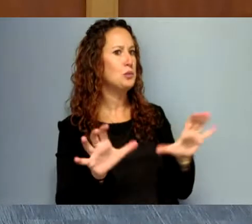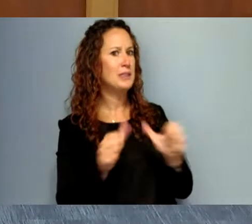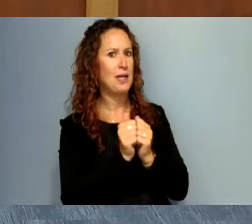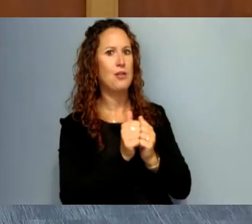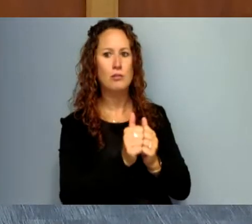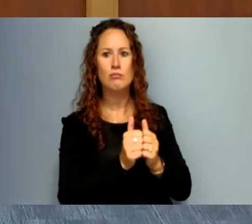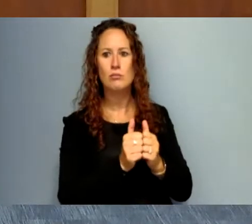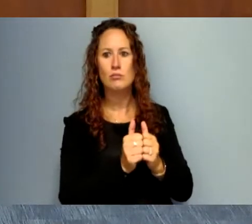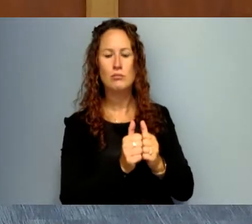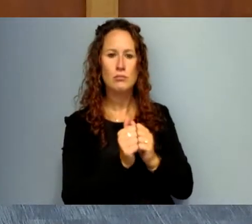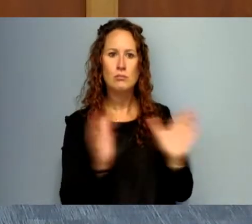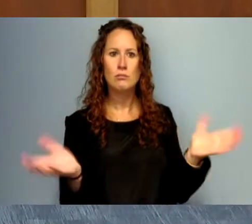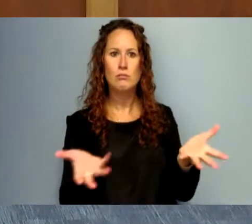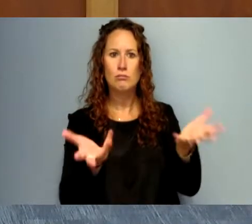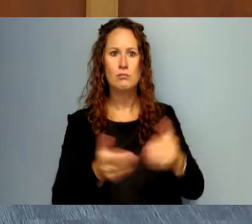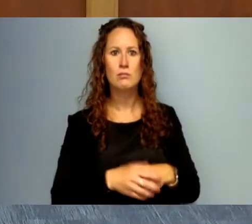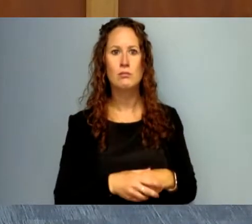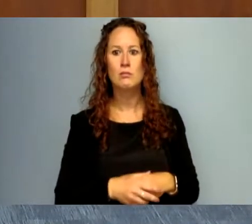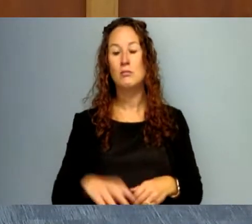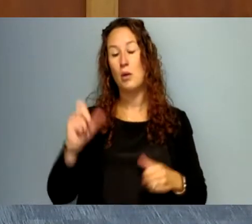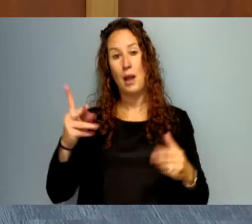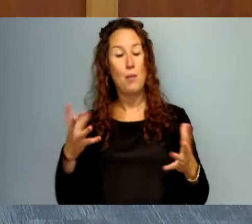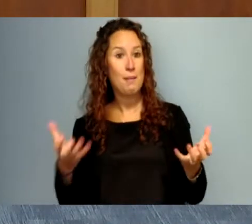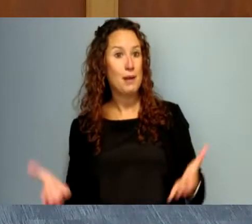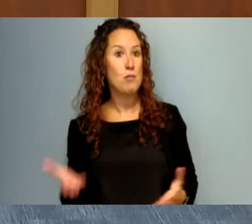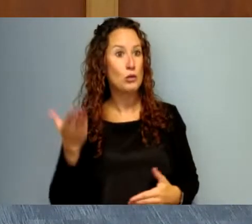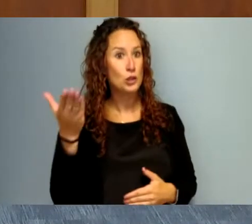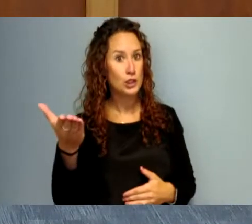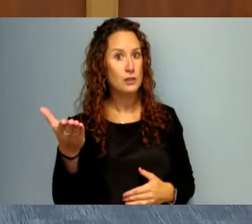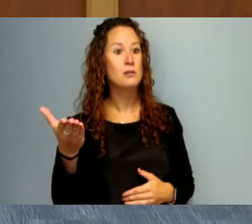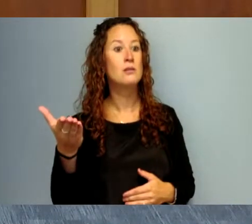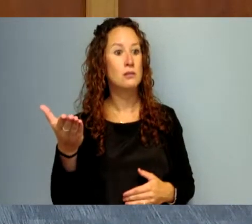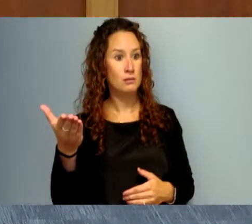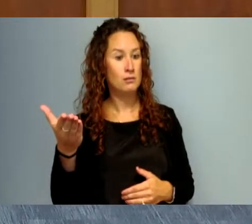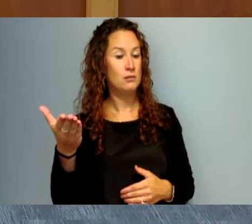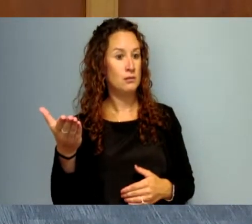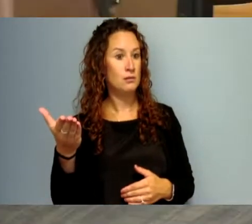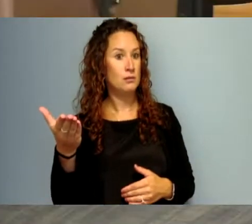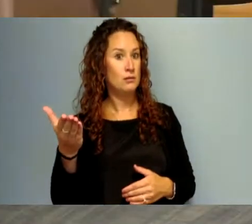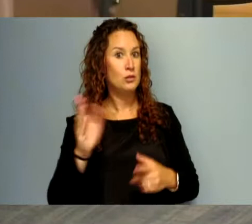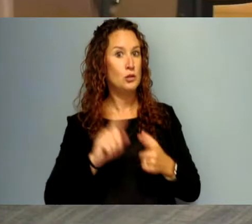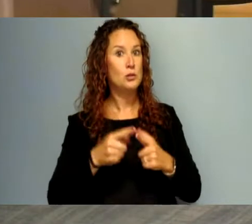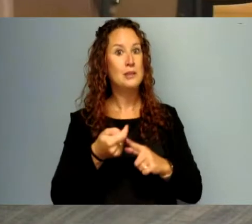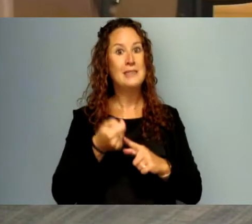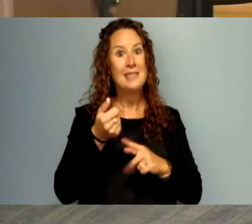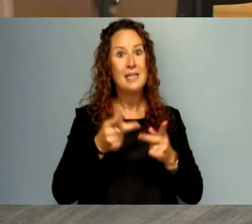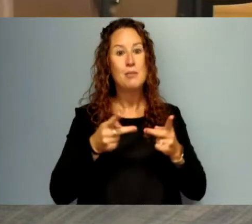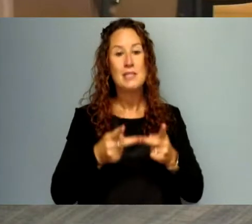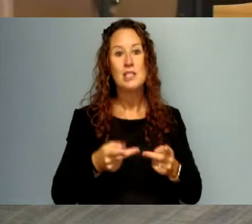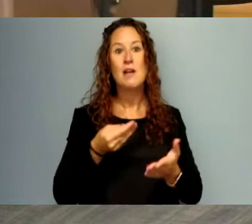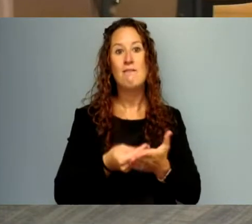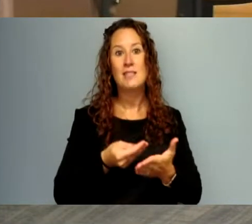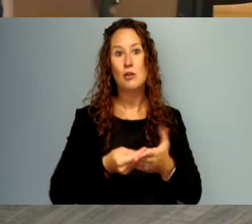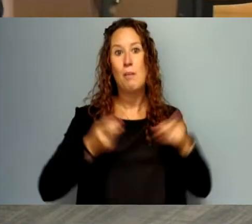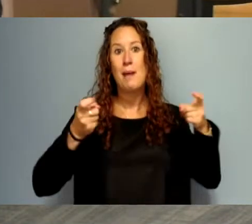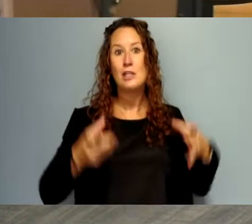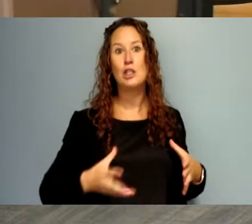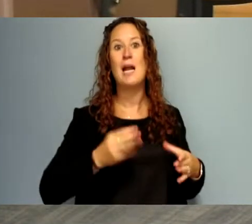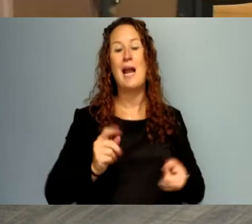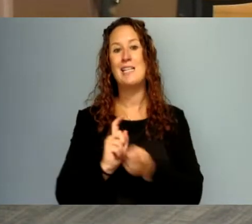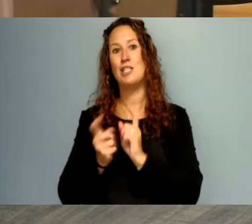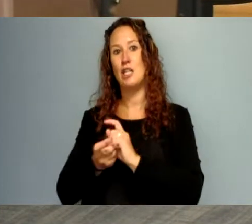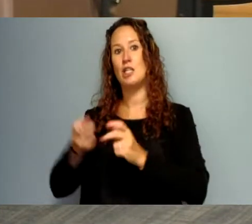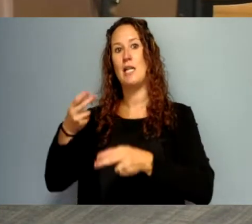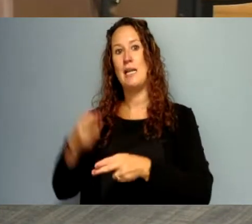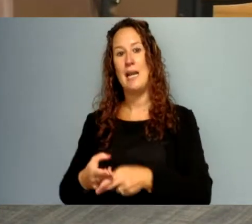do them as one thing. Yeah. Okay. I'd like to make a motion to delete the position of fiscal manager, as well as change the name of